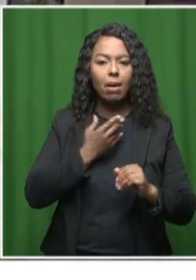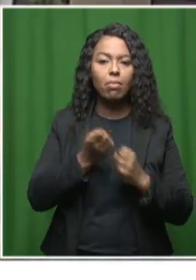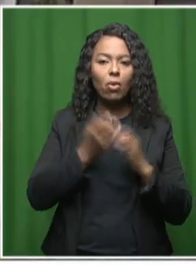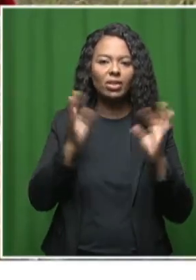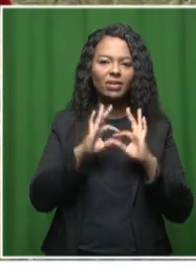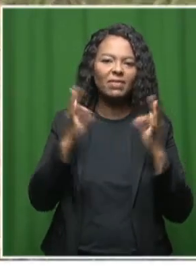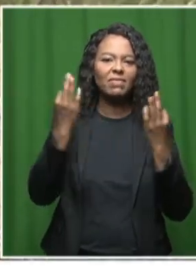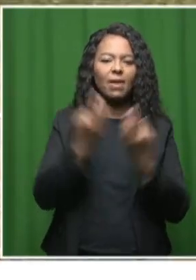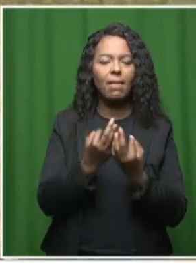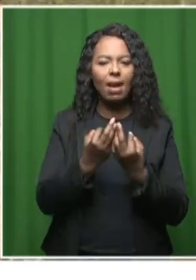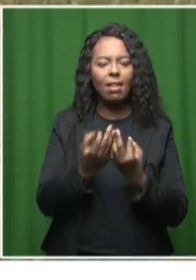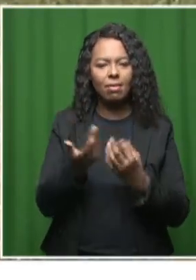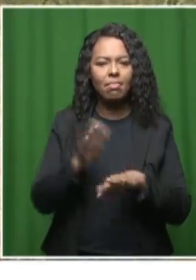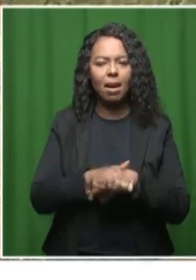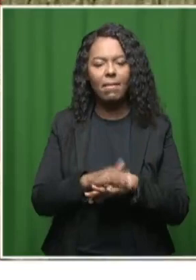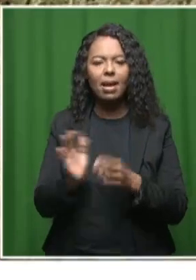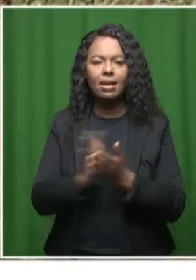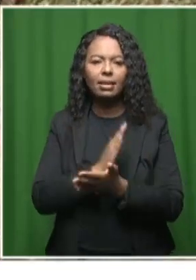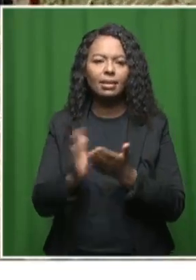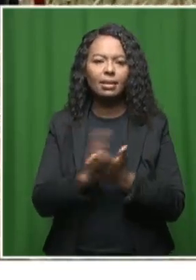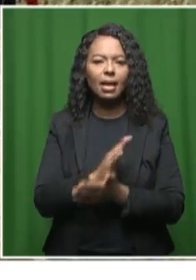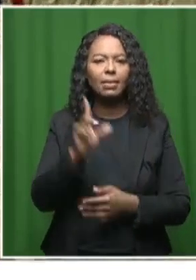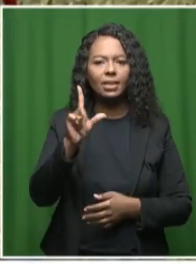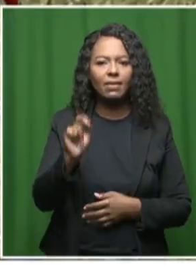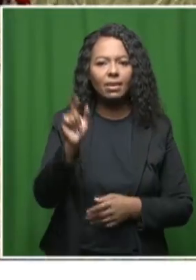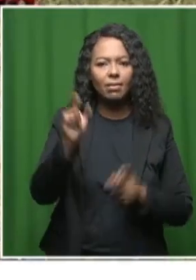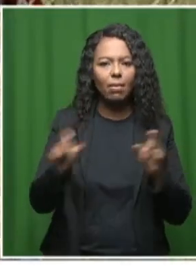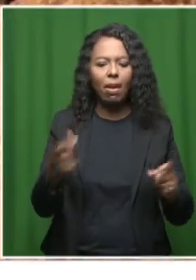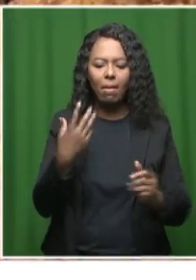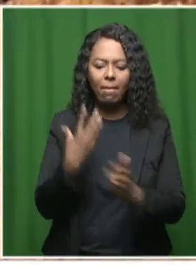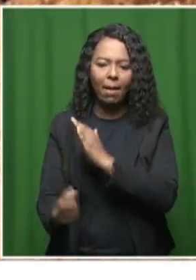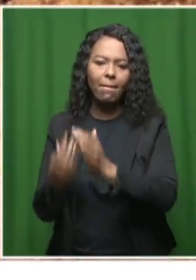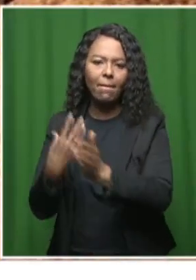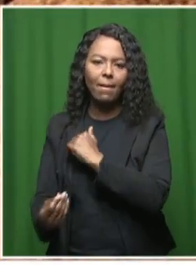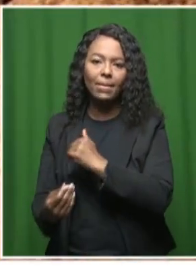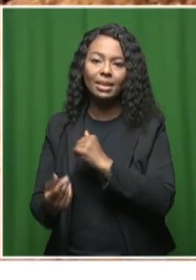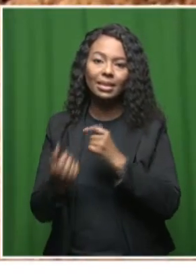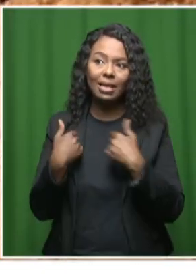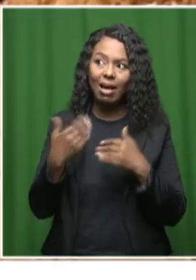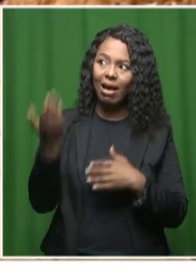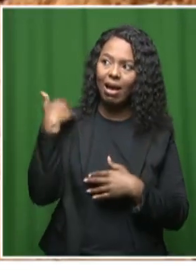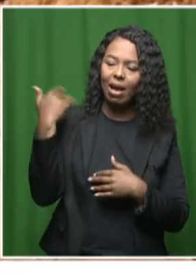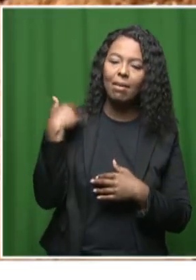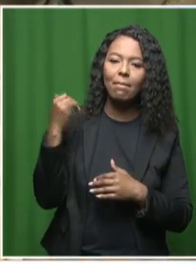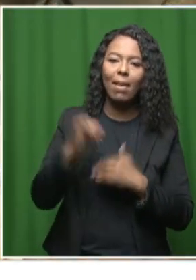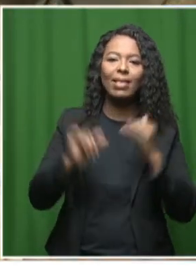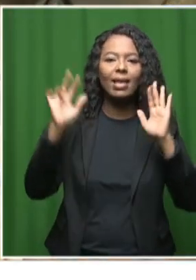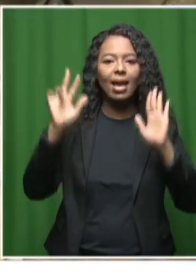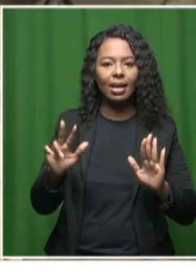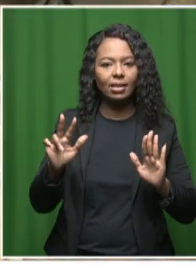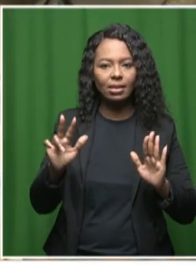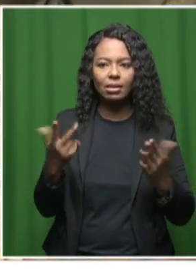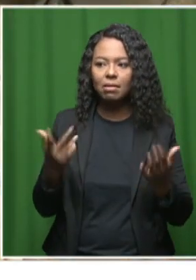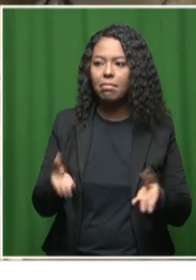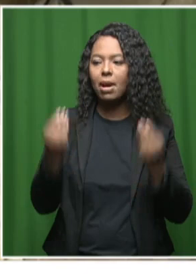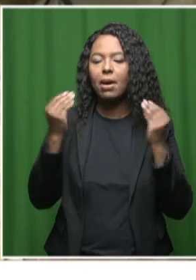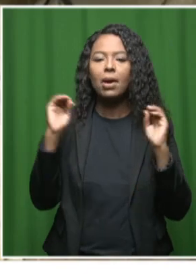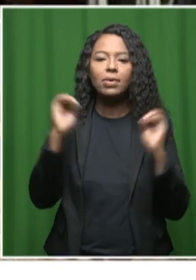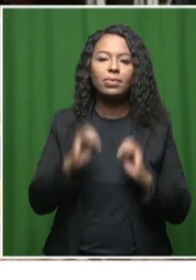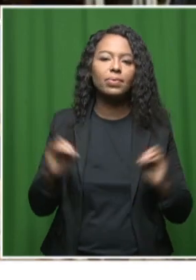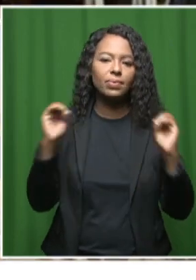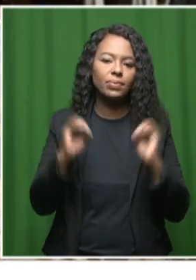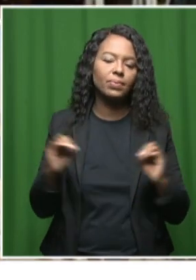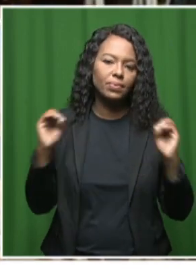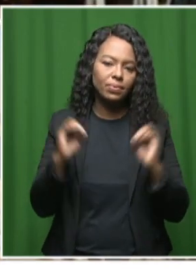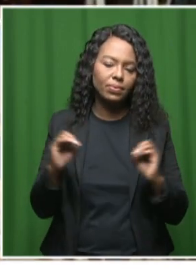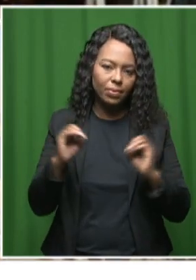families torn apart, with more than 70 people declared missing since that fateful event 8 months ago. Many who were displaced were